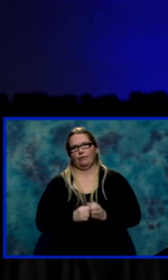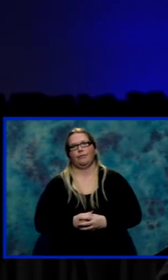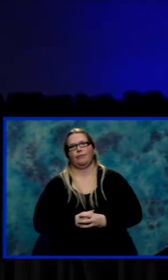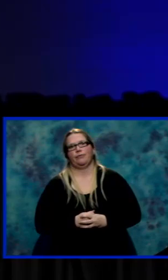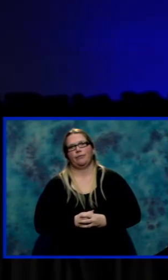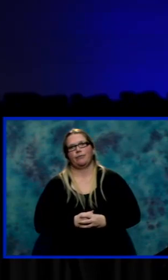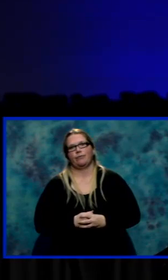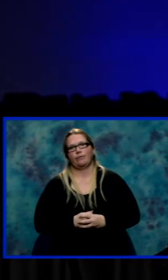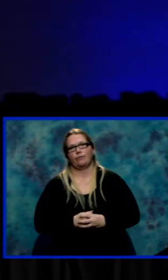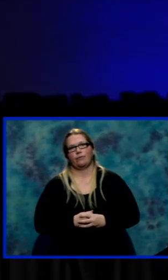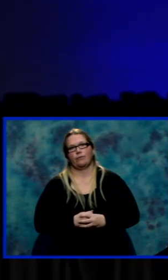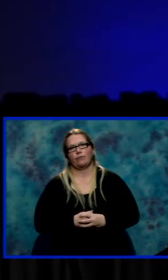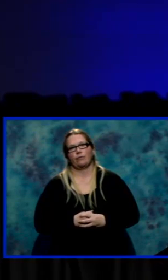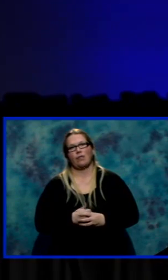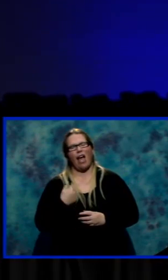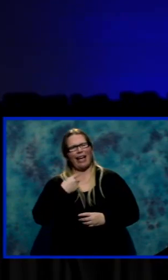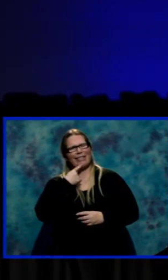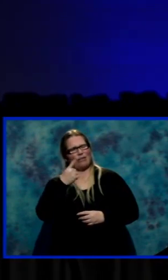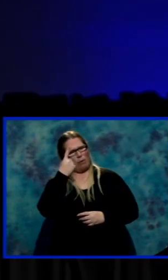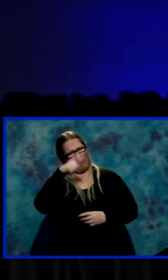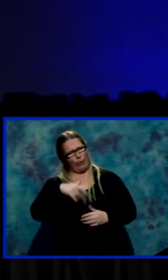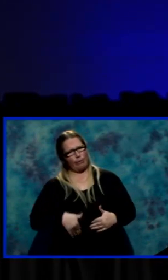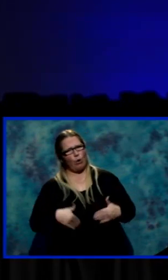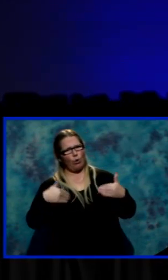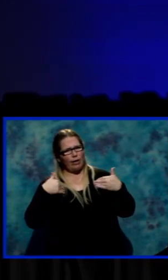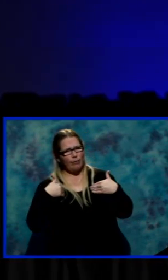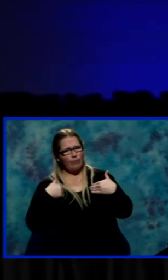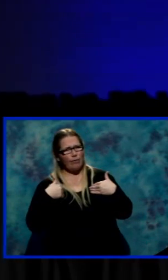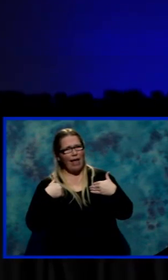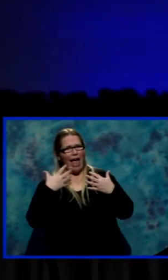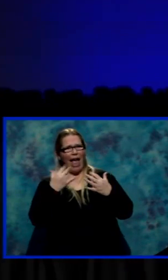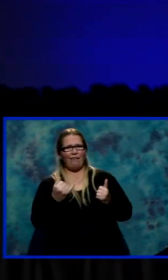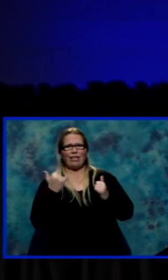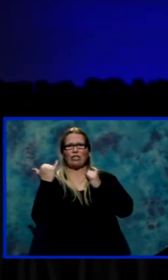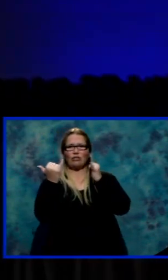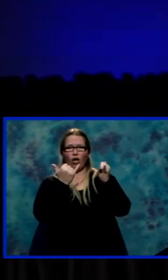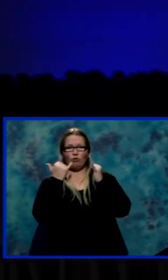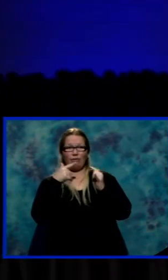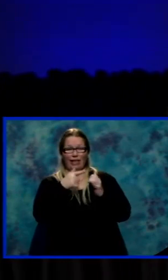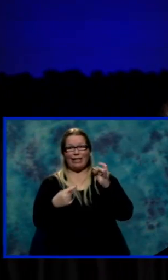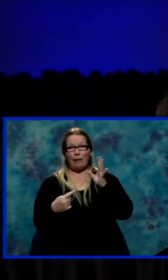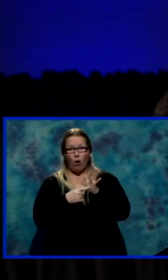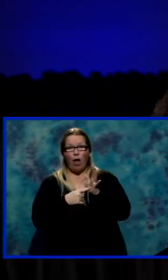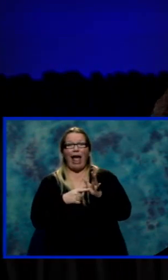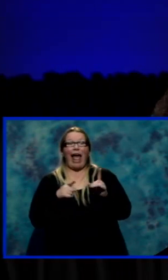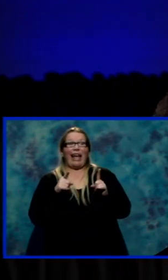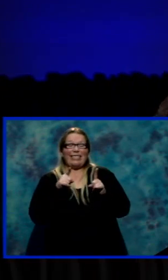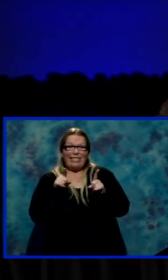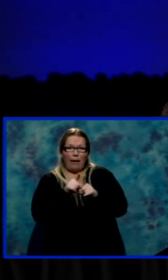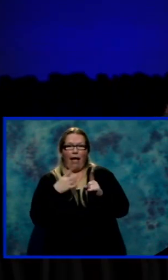is, you know what? I said to somebody this morning, this having social is just as important as having a